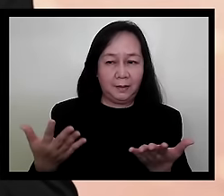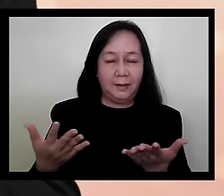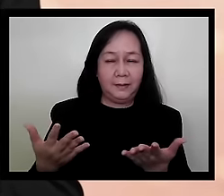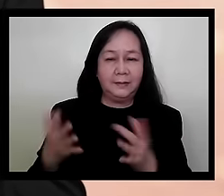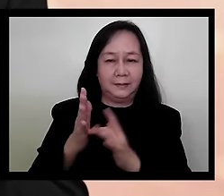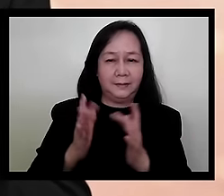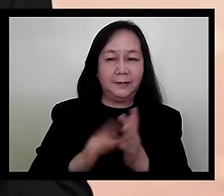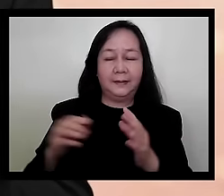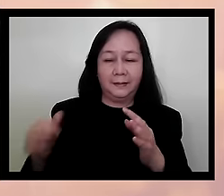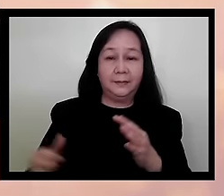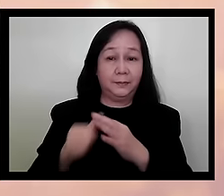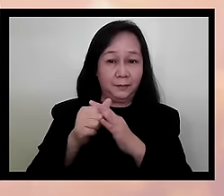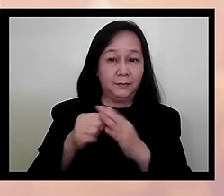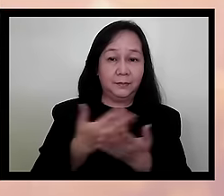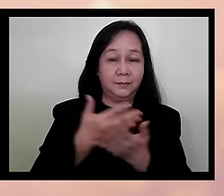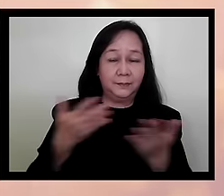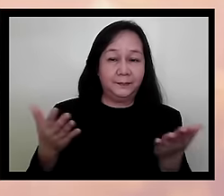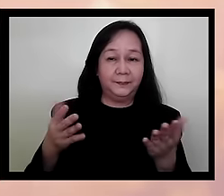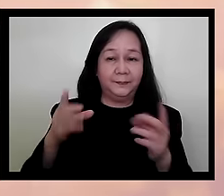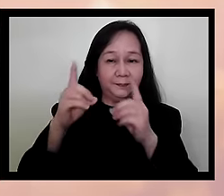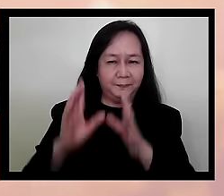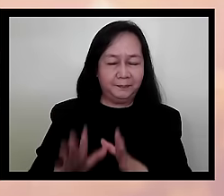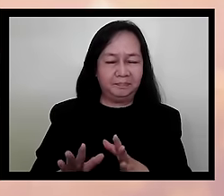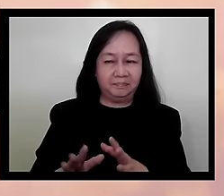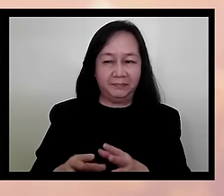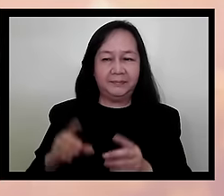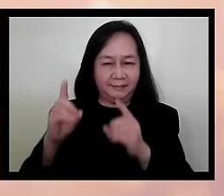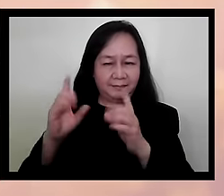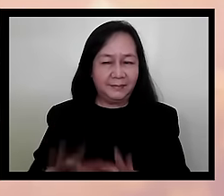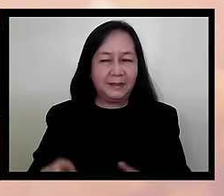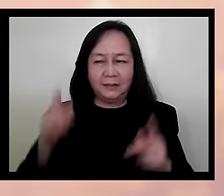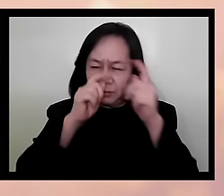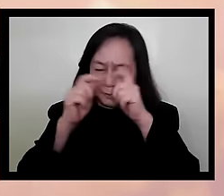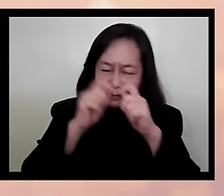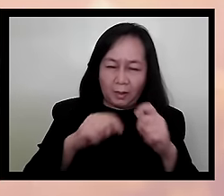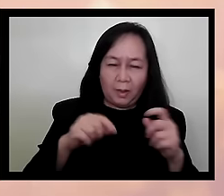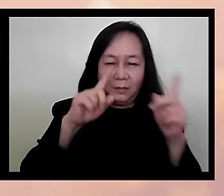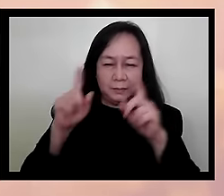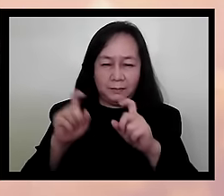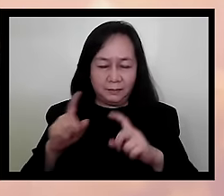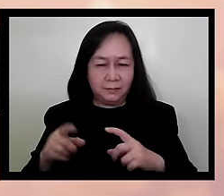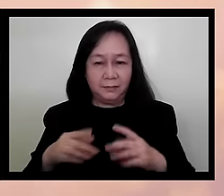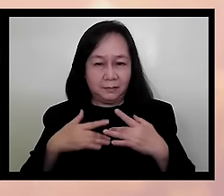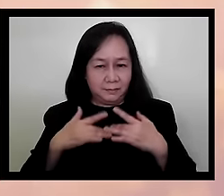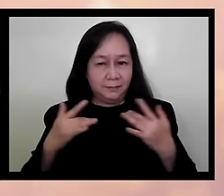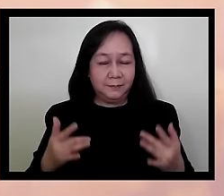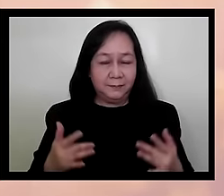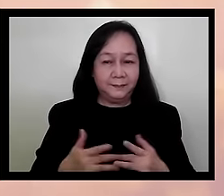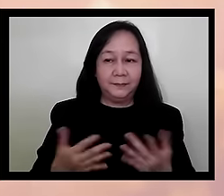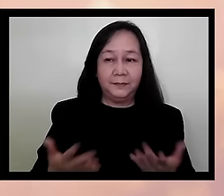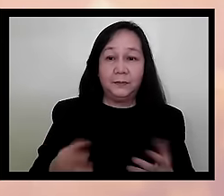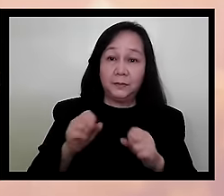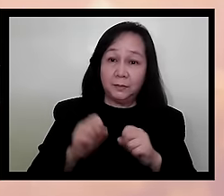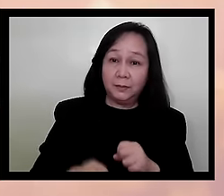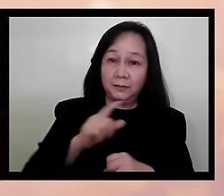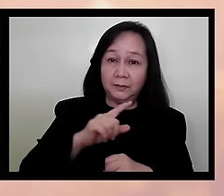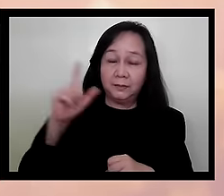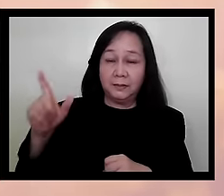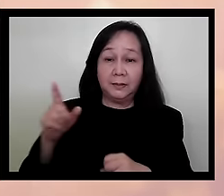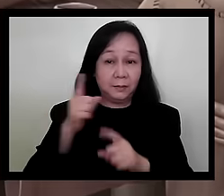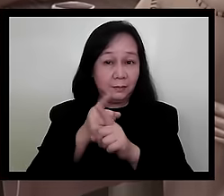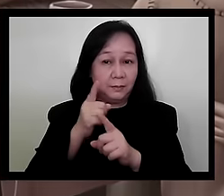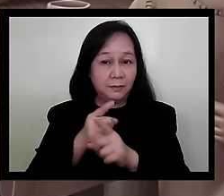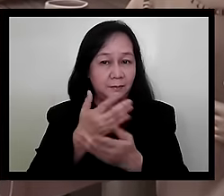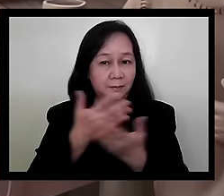to his disciples they are still troubled questions arise in their hearts and so the Lord assures